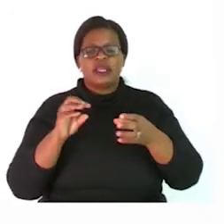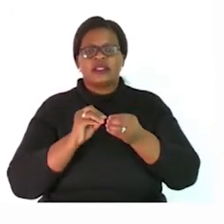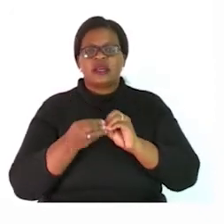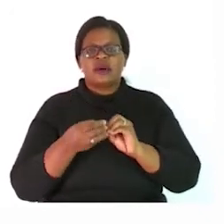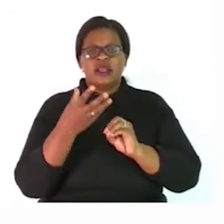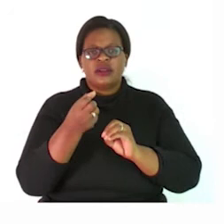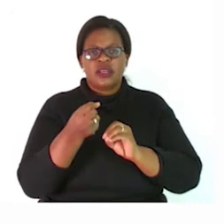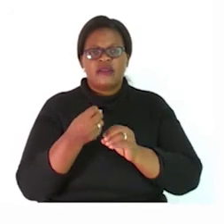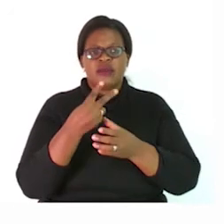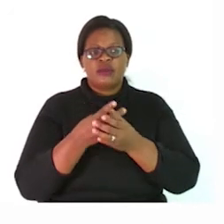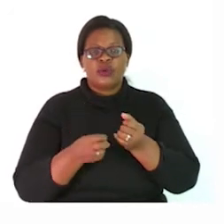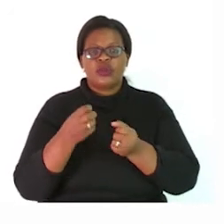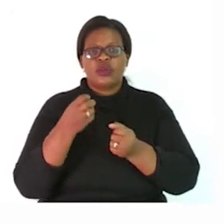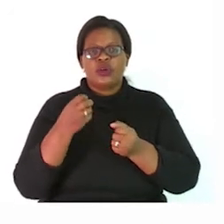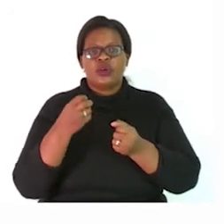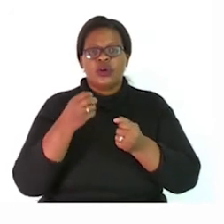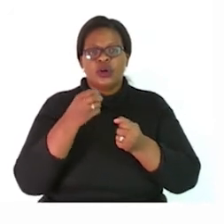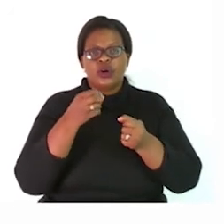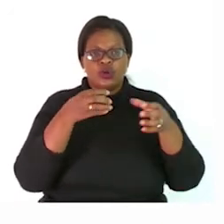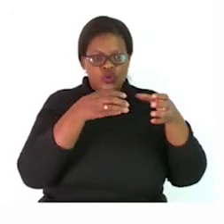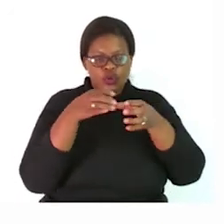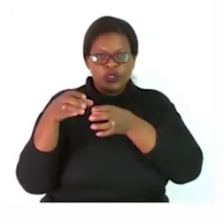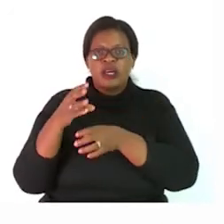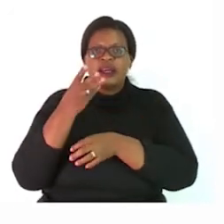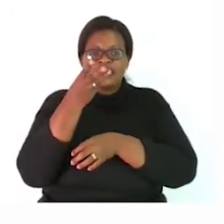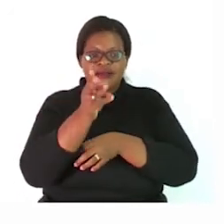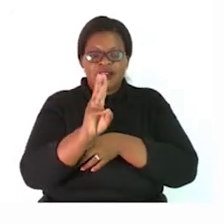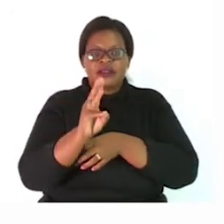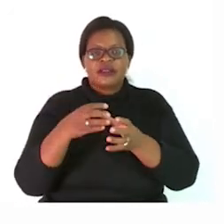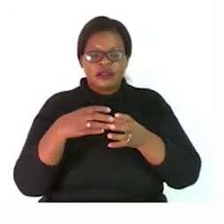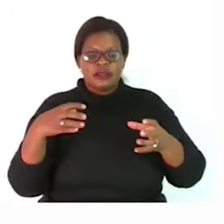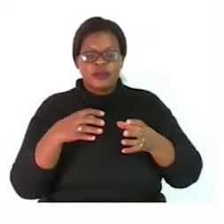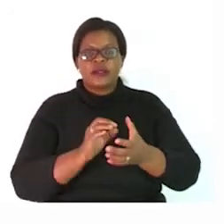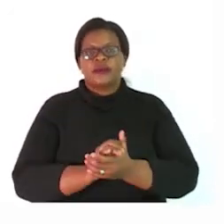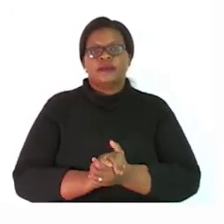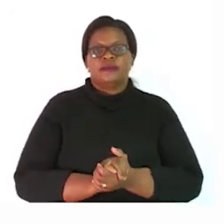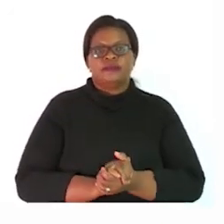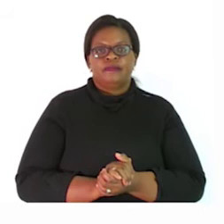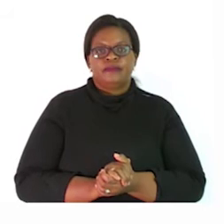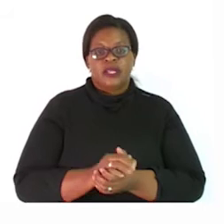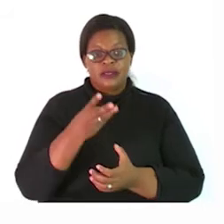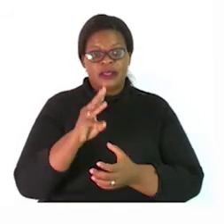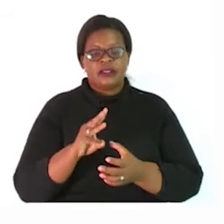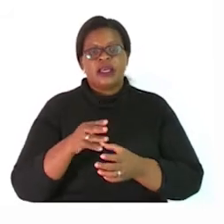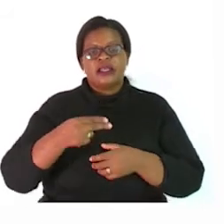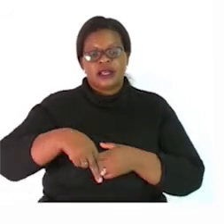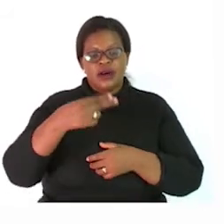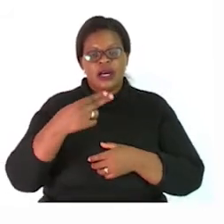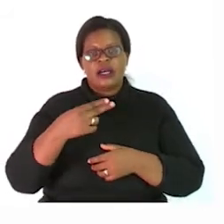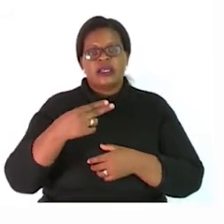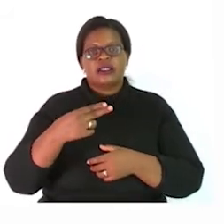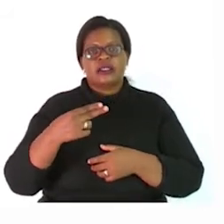find in both sets is 6. So in this case, 6 will be our highest